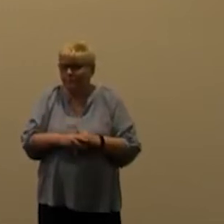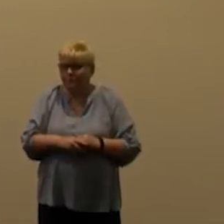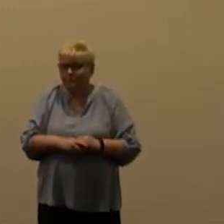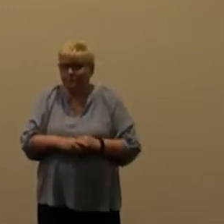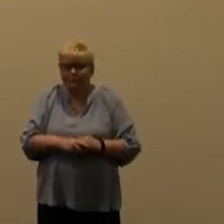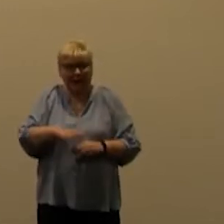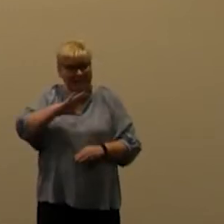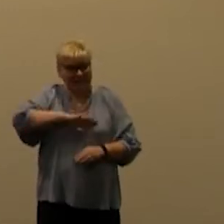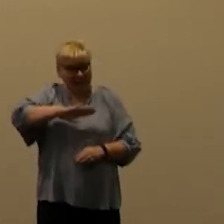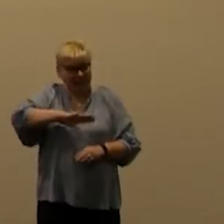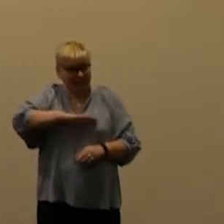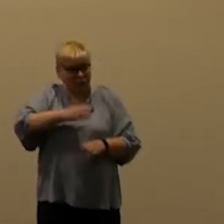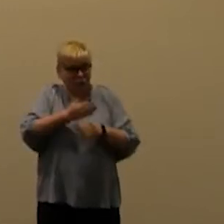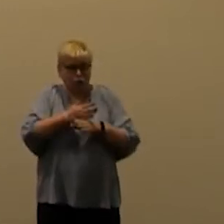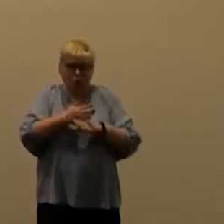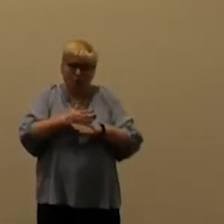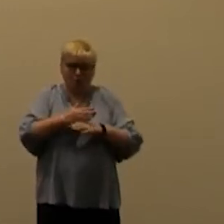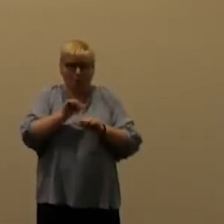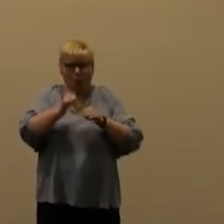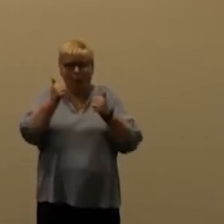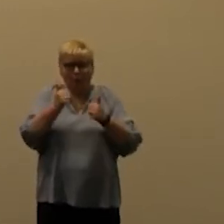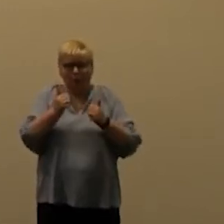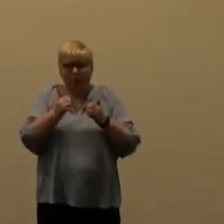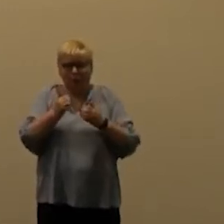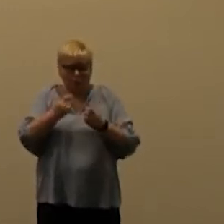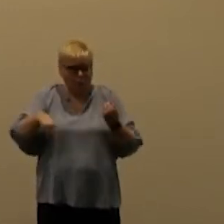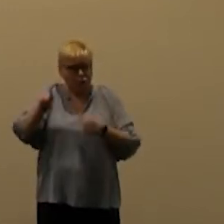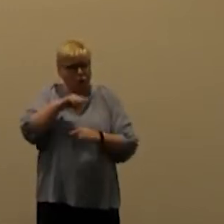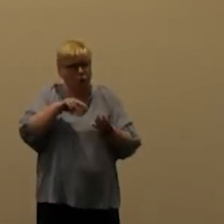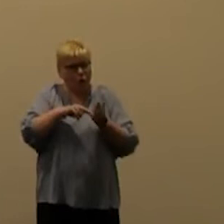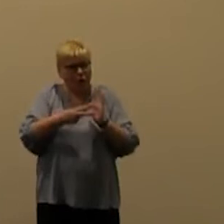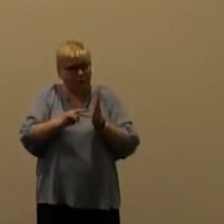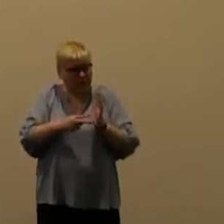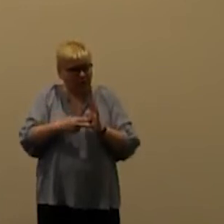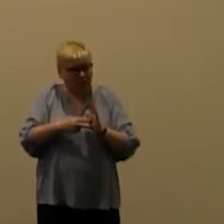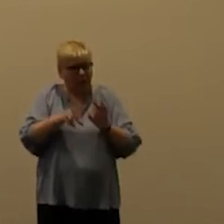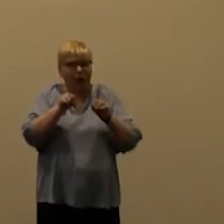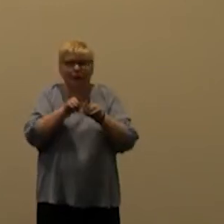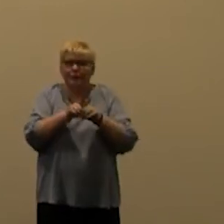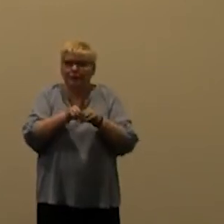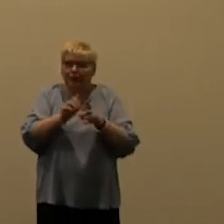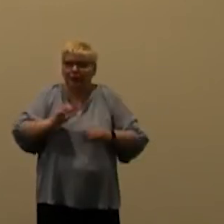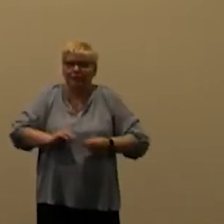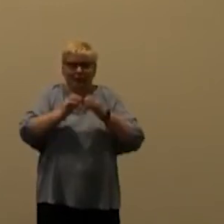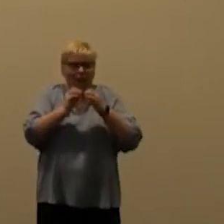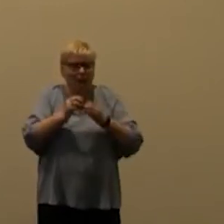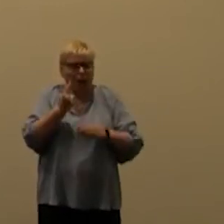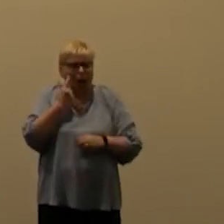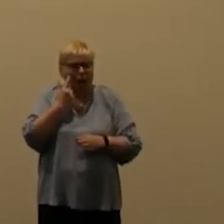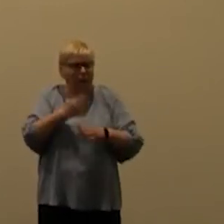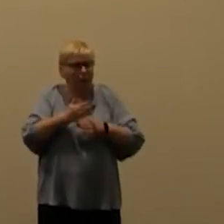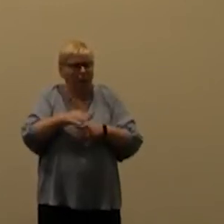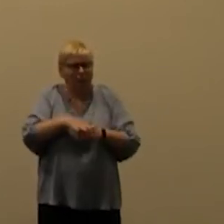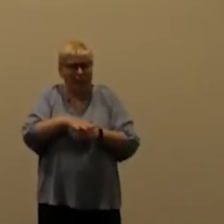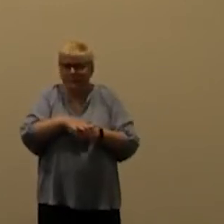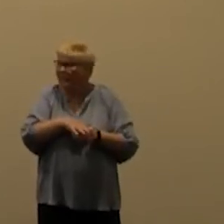Satisfaction in a job well done, shared across the organisation. And of course, the making of unlikely workplace